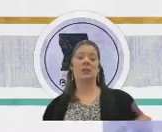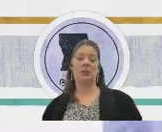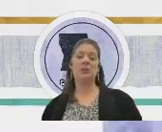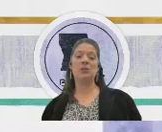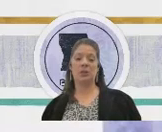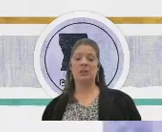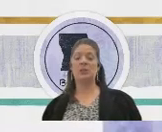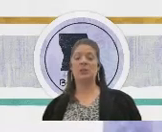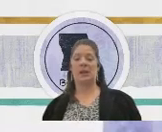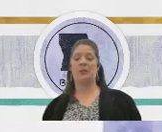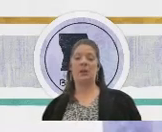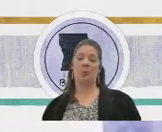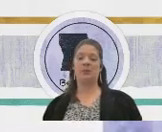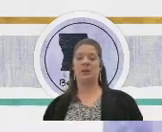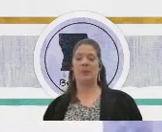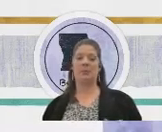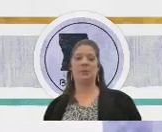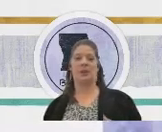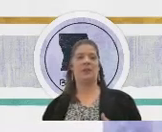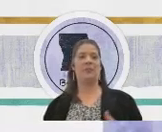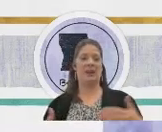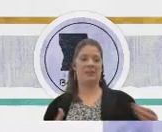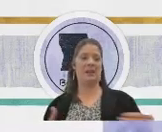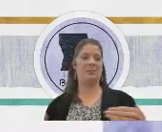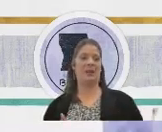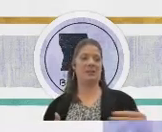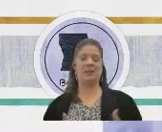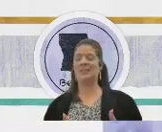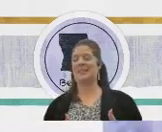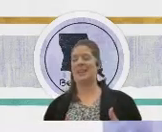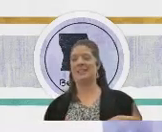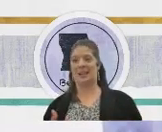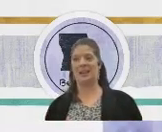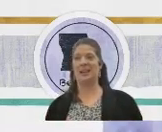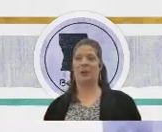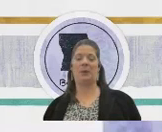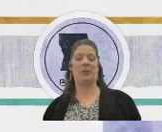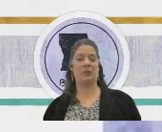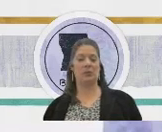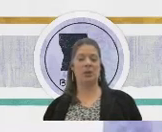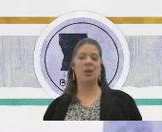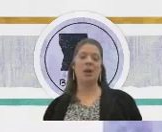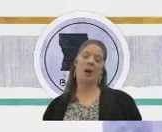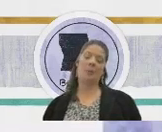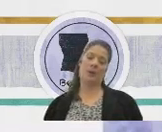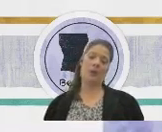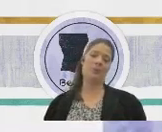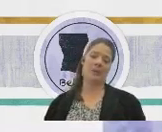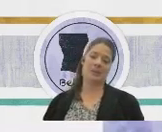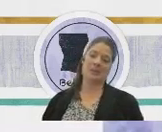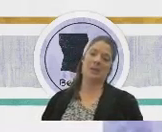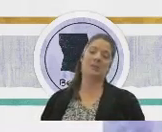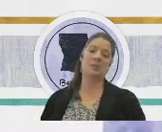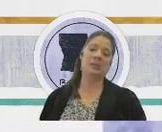are continuing to train new staff. We hope to be able to kind of balance out and make it in, at least stay steady here coming in the future. But our